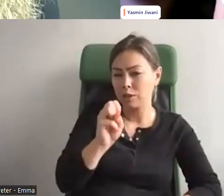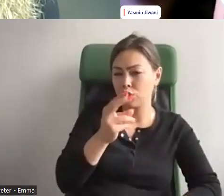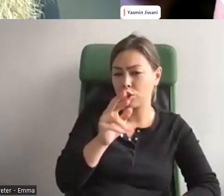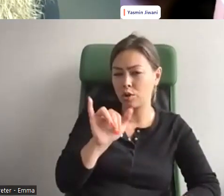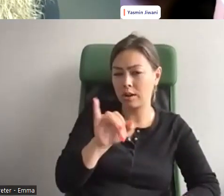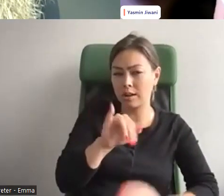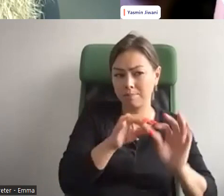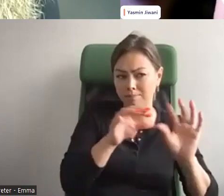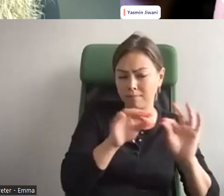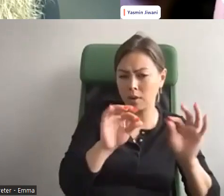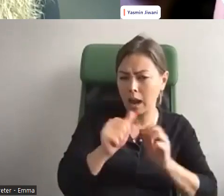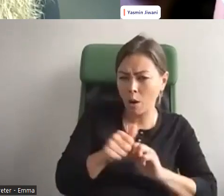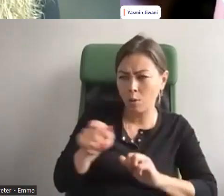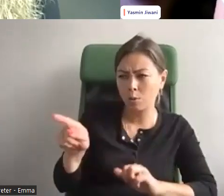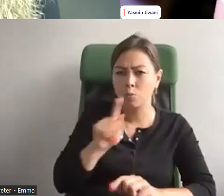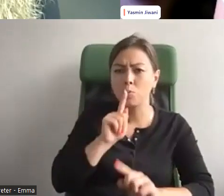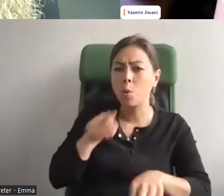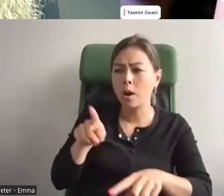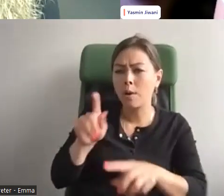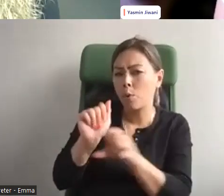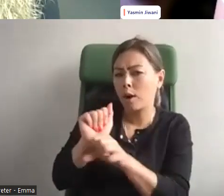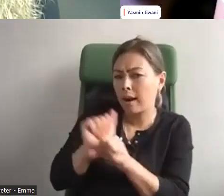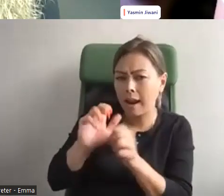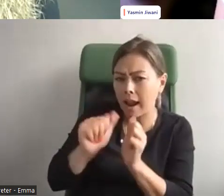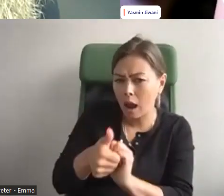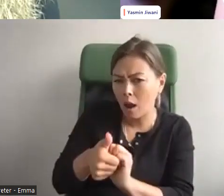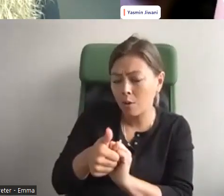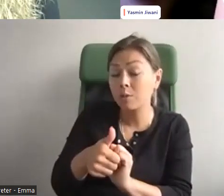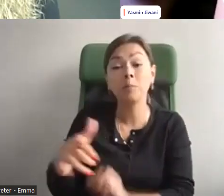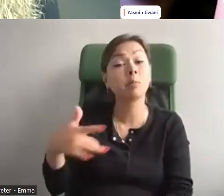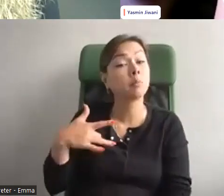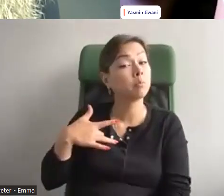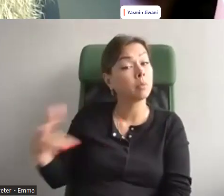to violence against women, most of the times the reports actually come from the police